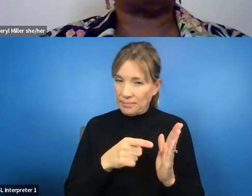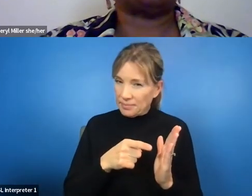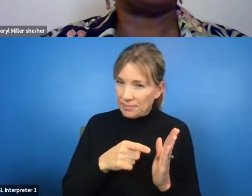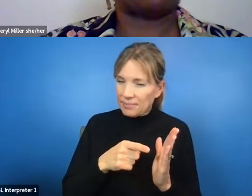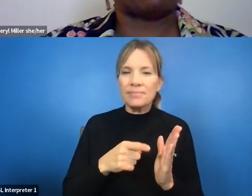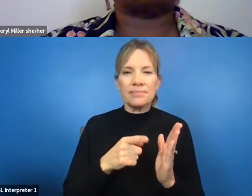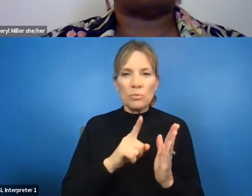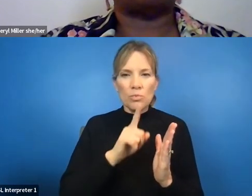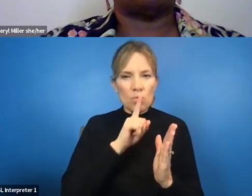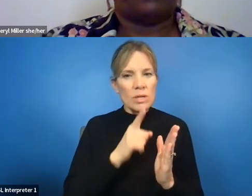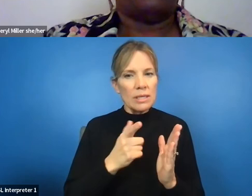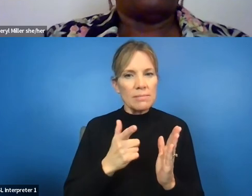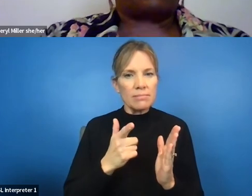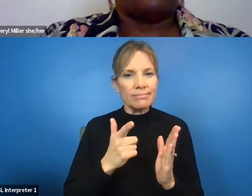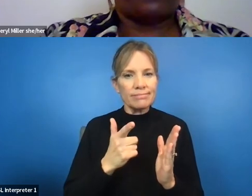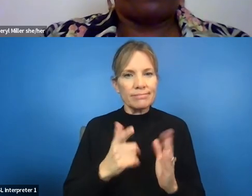that it really has to,